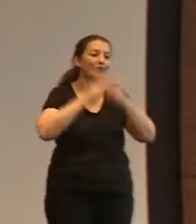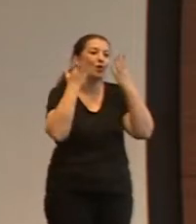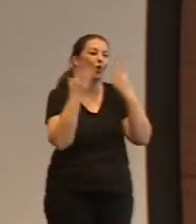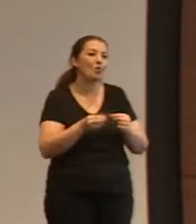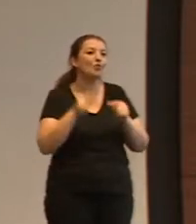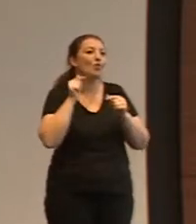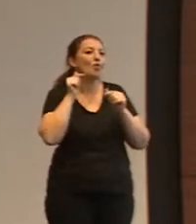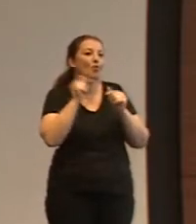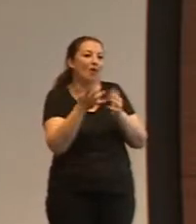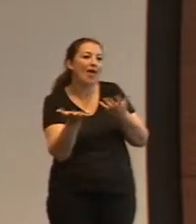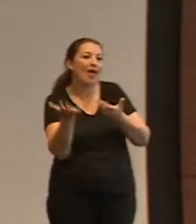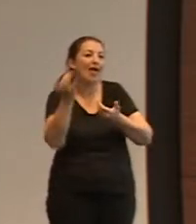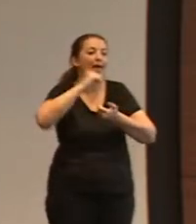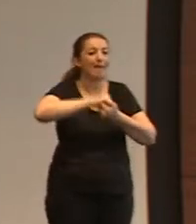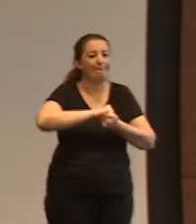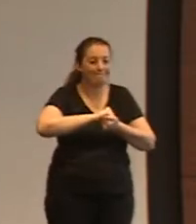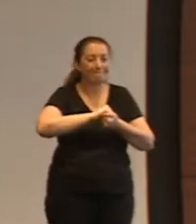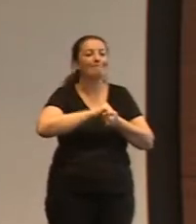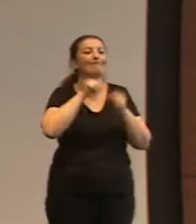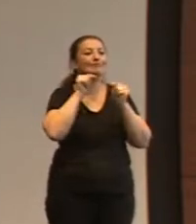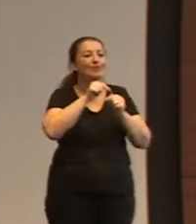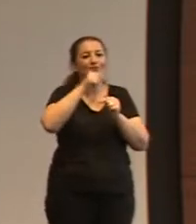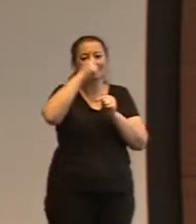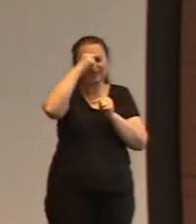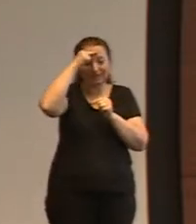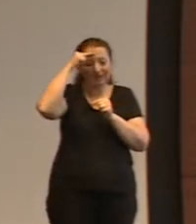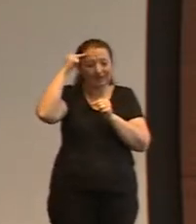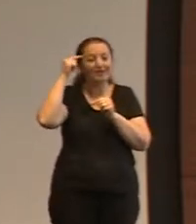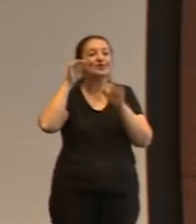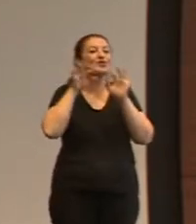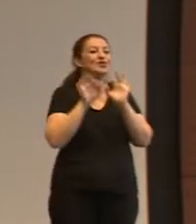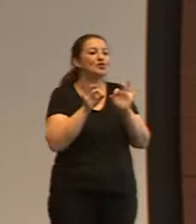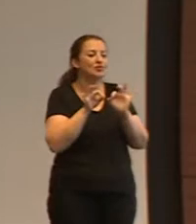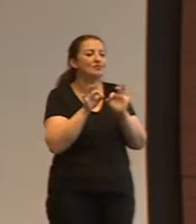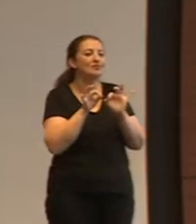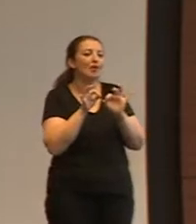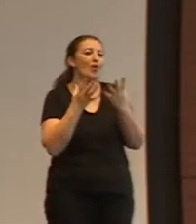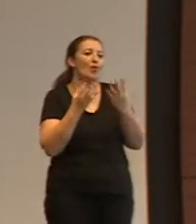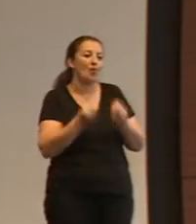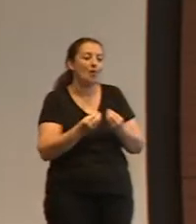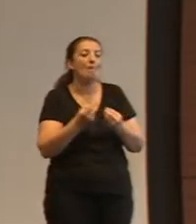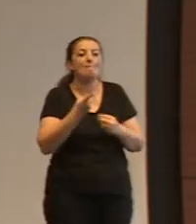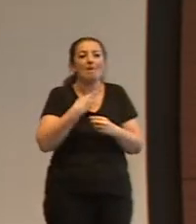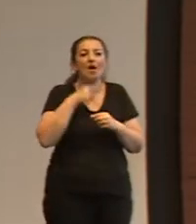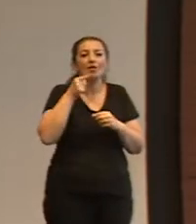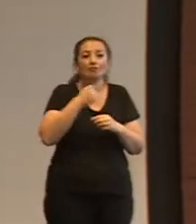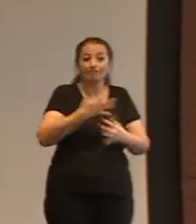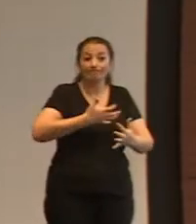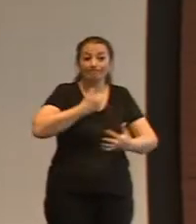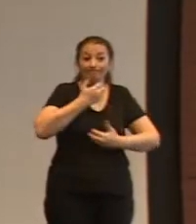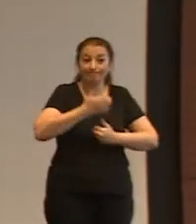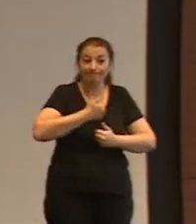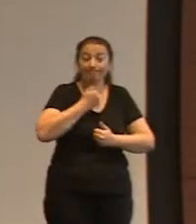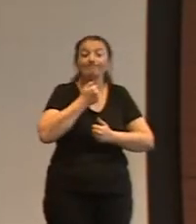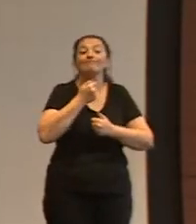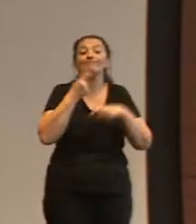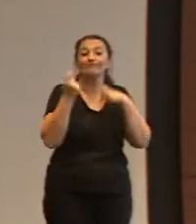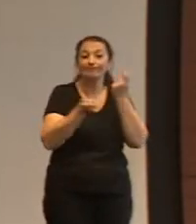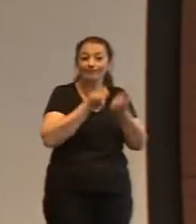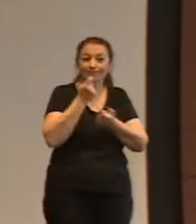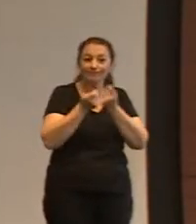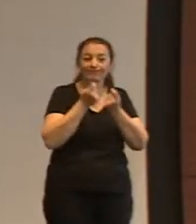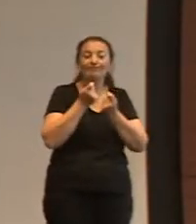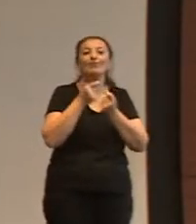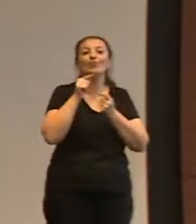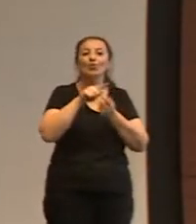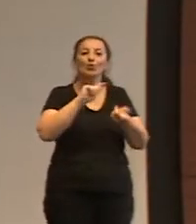make sure that life sciences work together with social sciences and this new